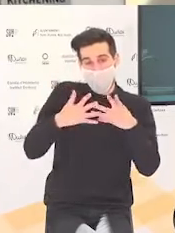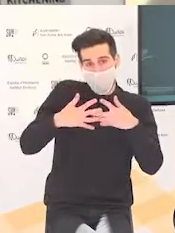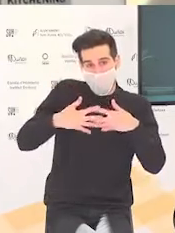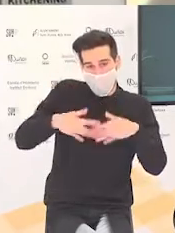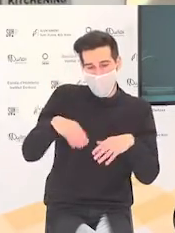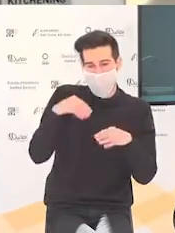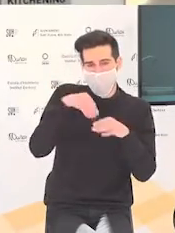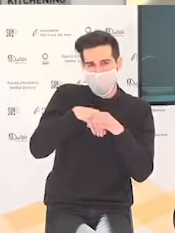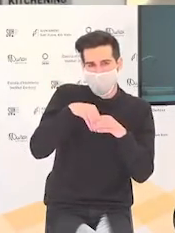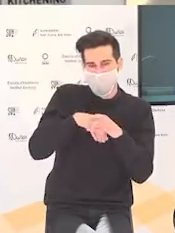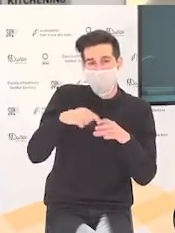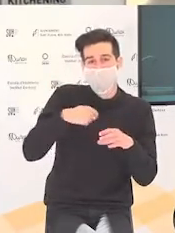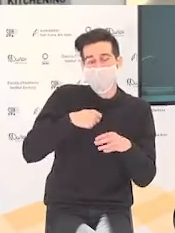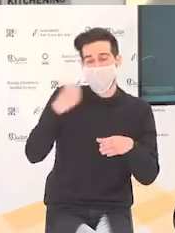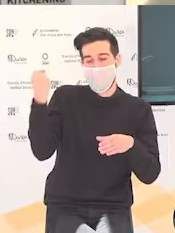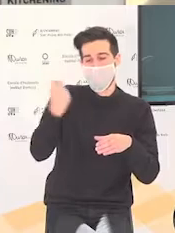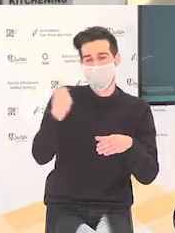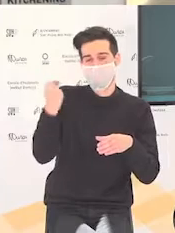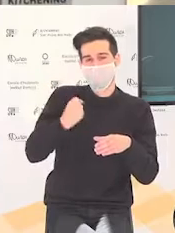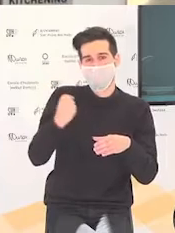que voy a utilizar la batidora de mano.